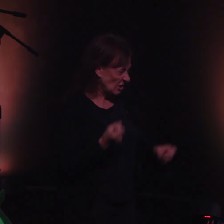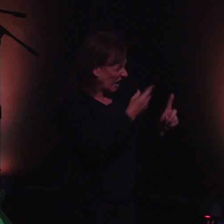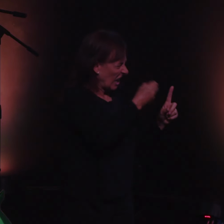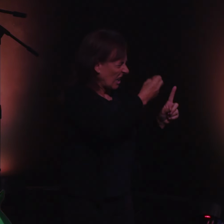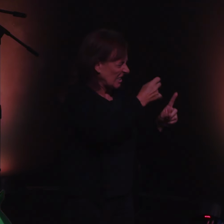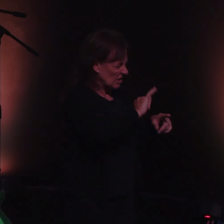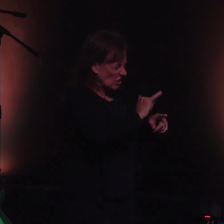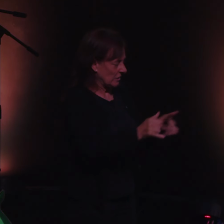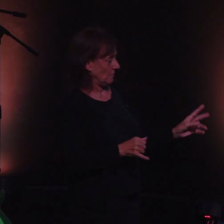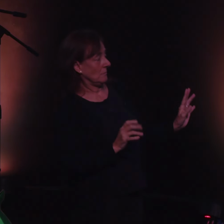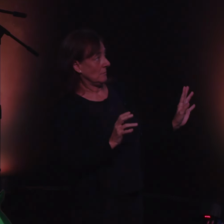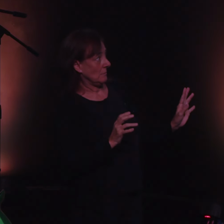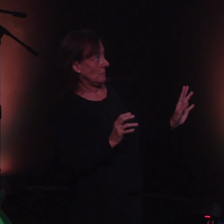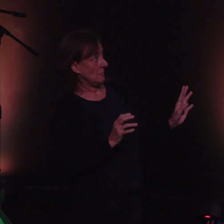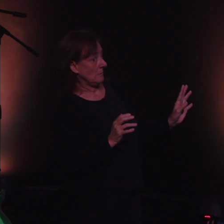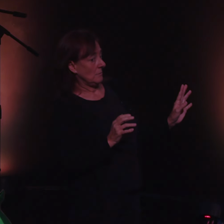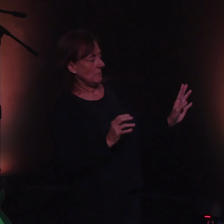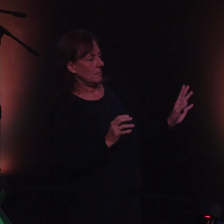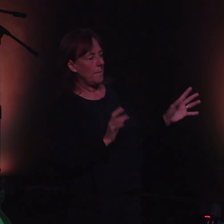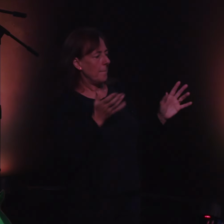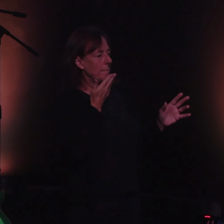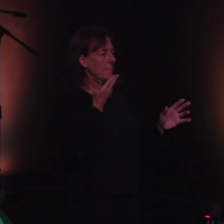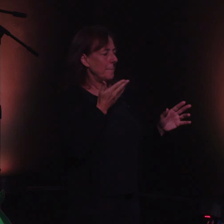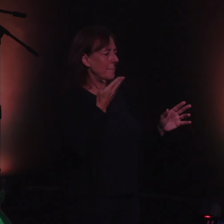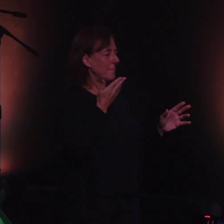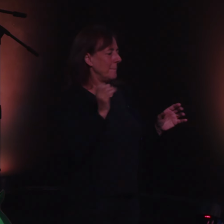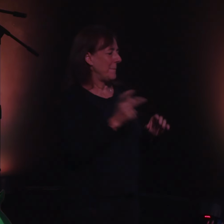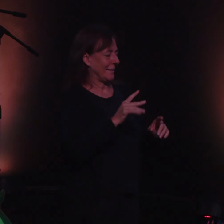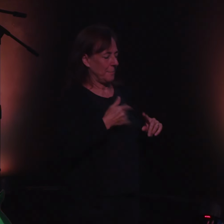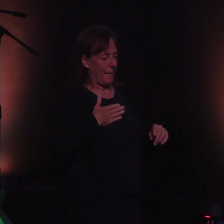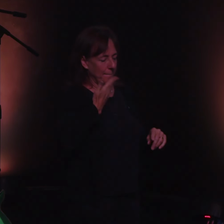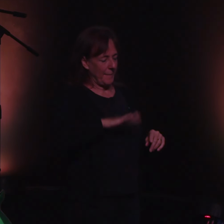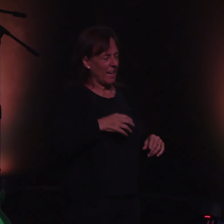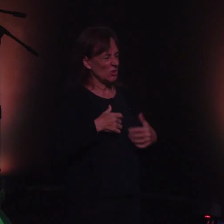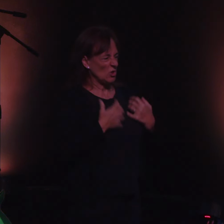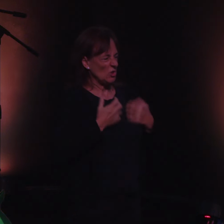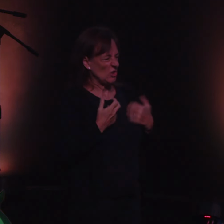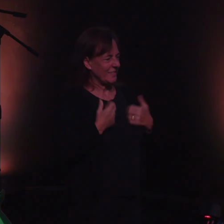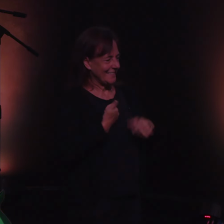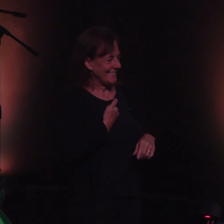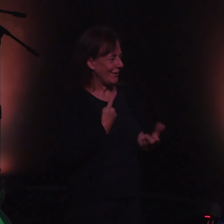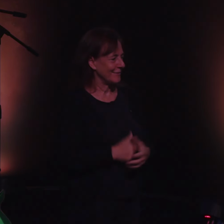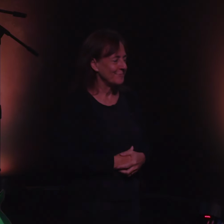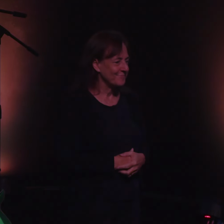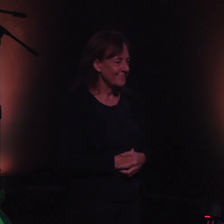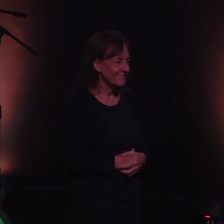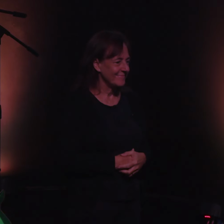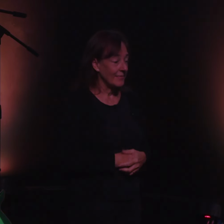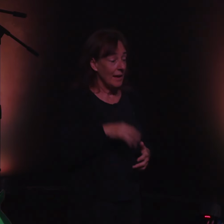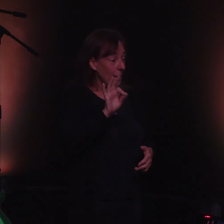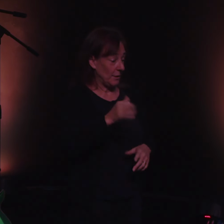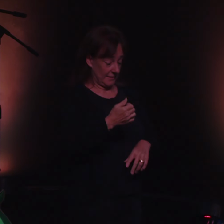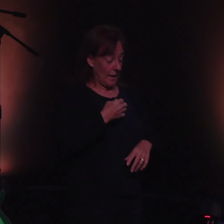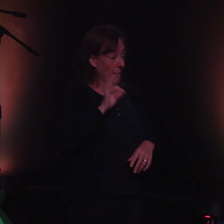I'll try a little bit, and then we get right back to our me-centered life. I'm saying me. I know not you. Again, I just preach this